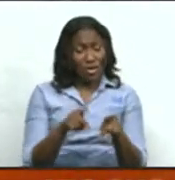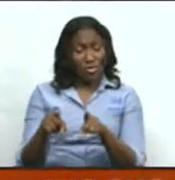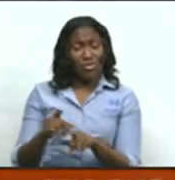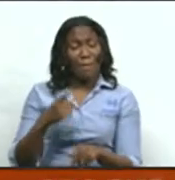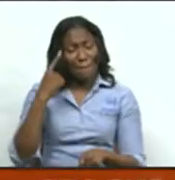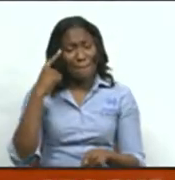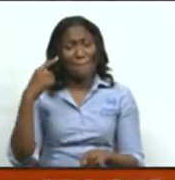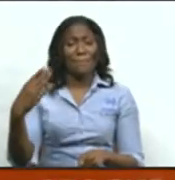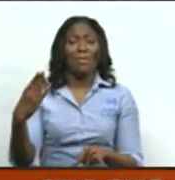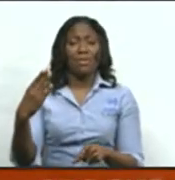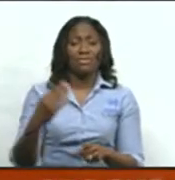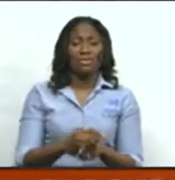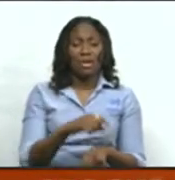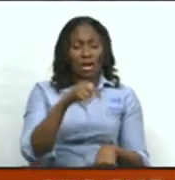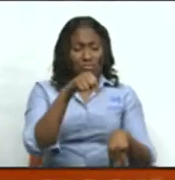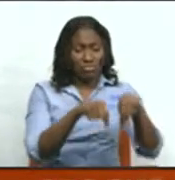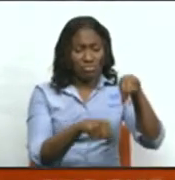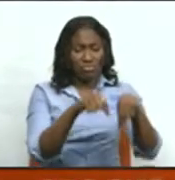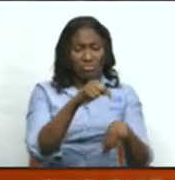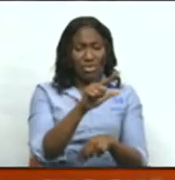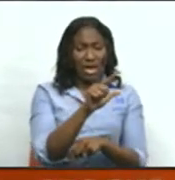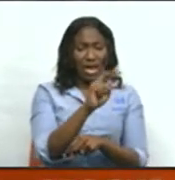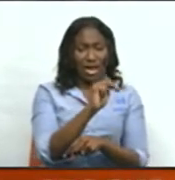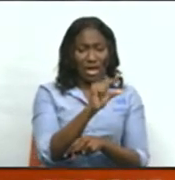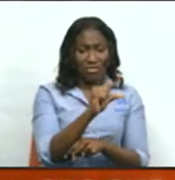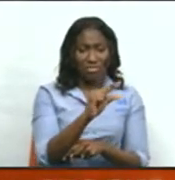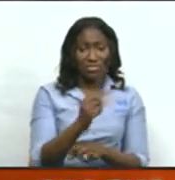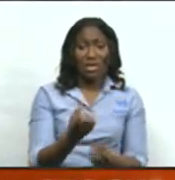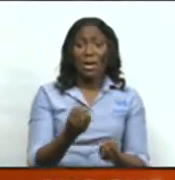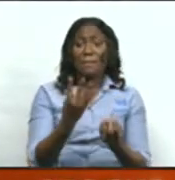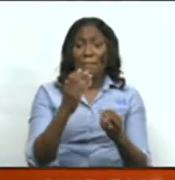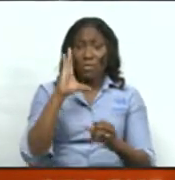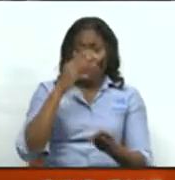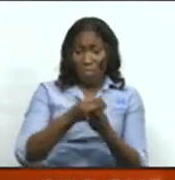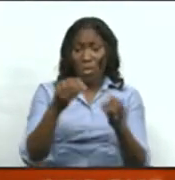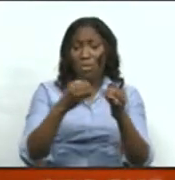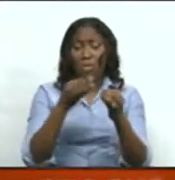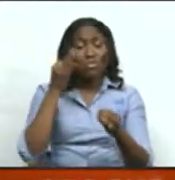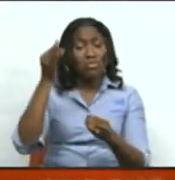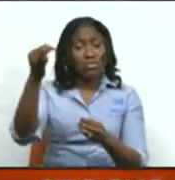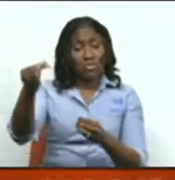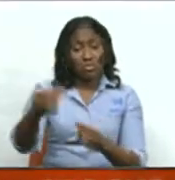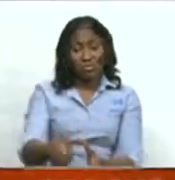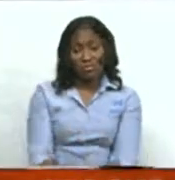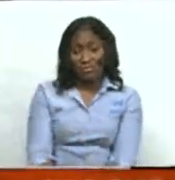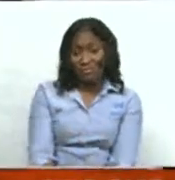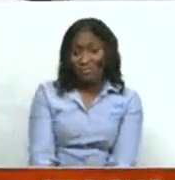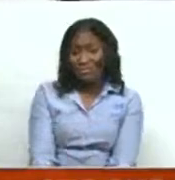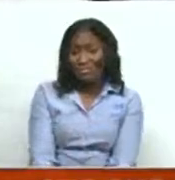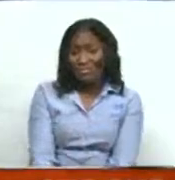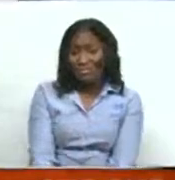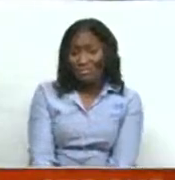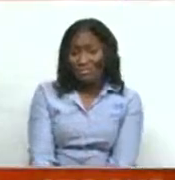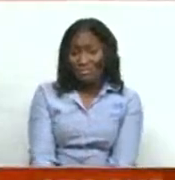the market for LNG is set to grow over the next 15 years. Peter Christopher tells us more.